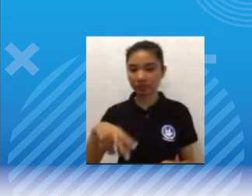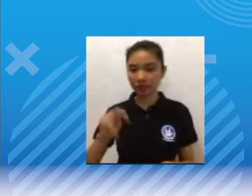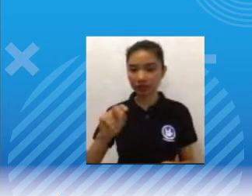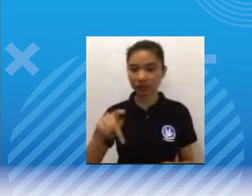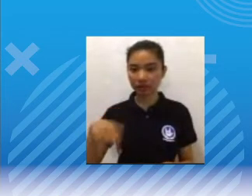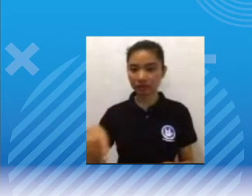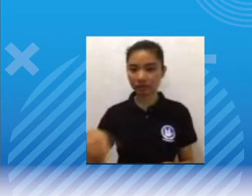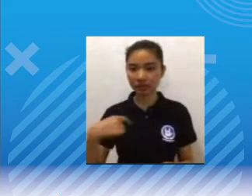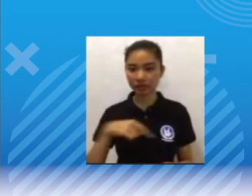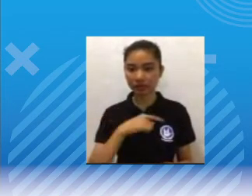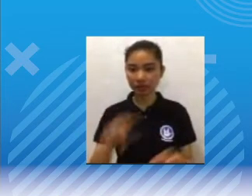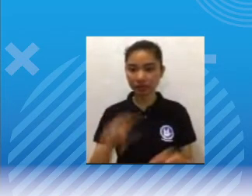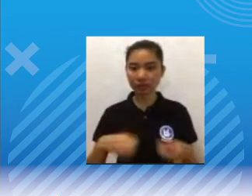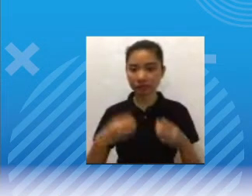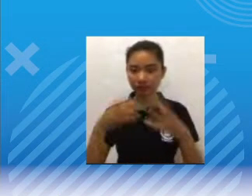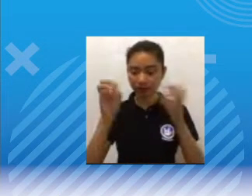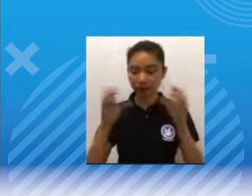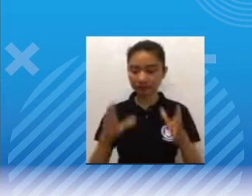teachers.